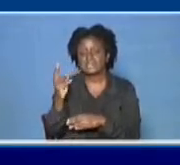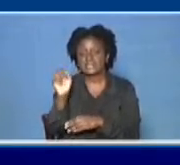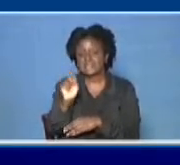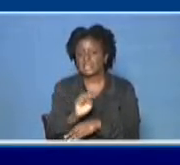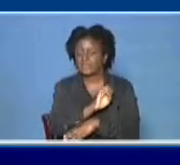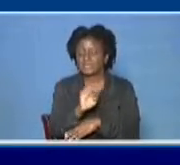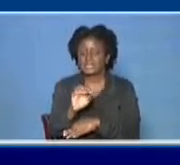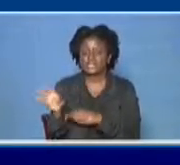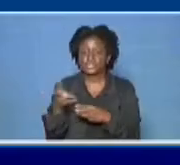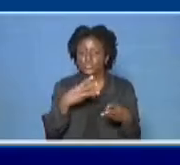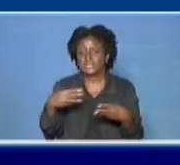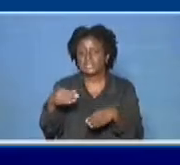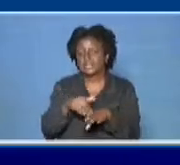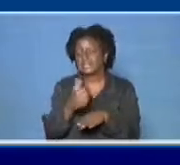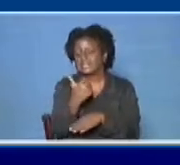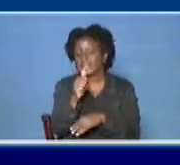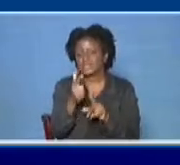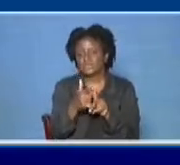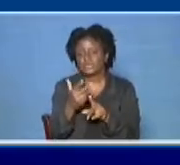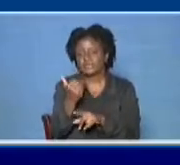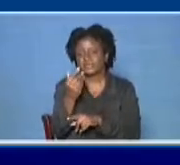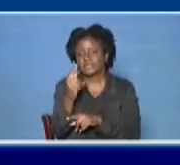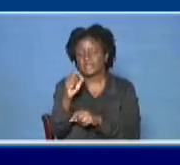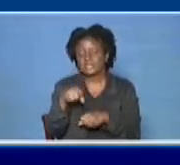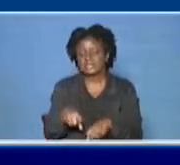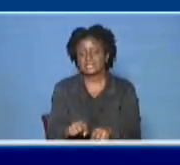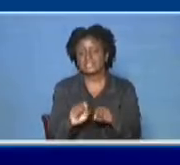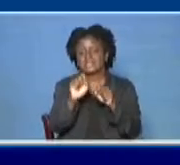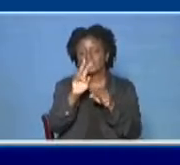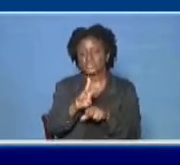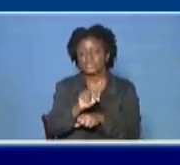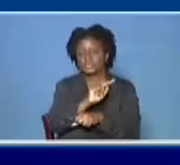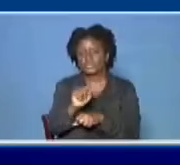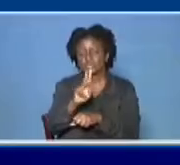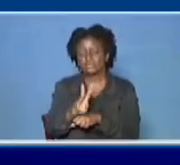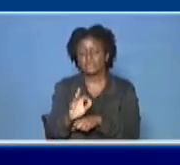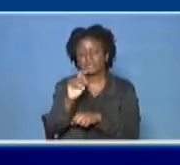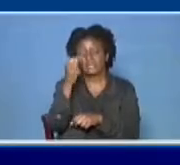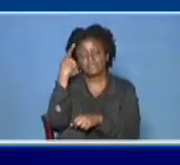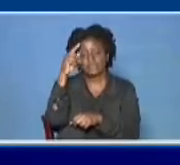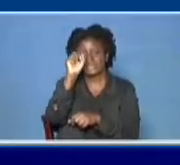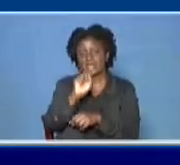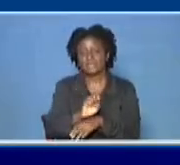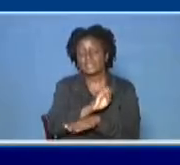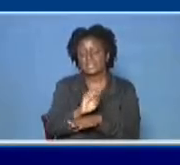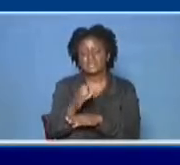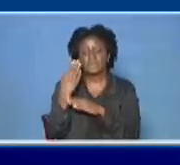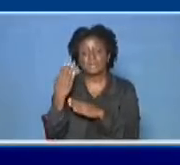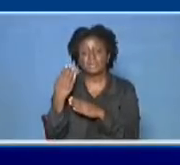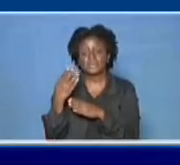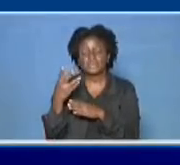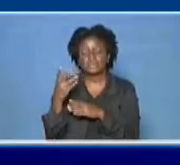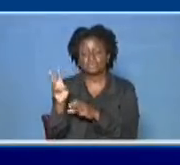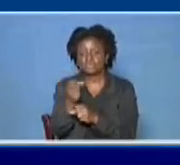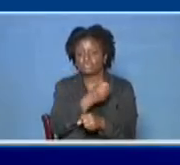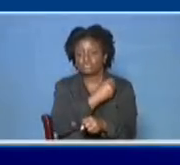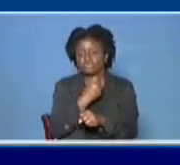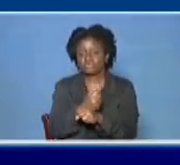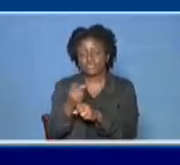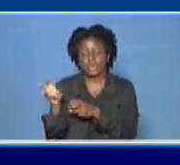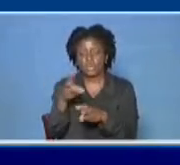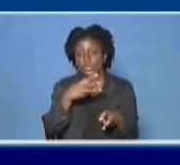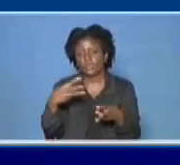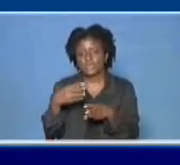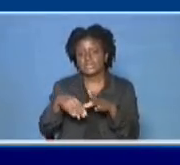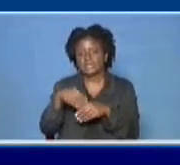winds at 10 to 15 knots, and the wave heights 2 to 4 feet. But for the southeast Bahamas, the winds are going to be a little stronger there. We expect those winds to be out of the